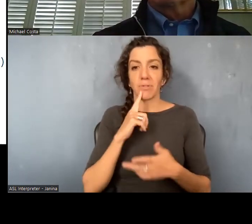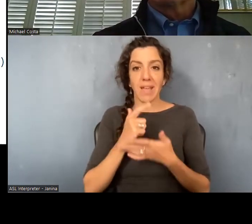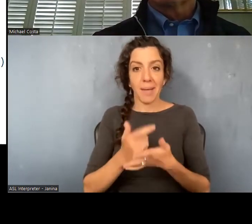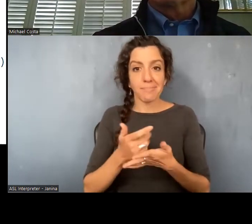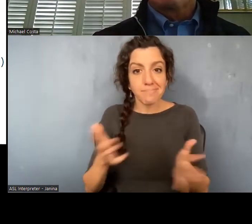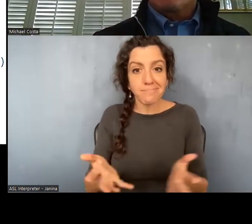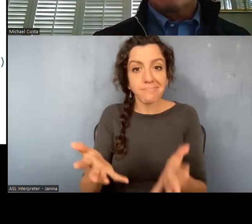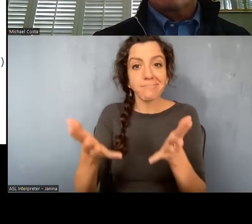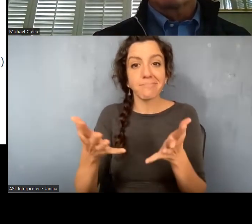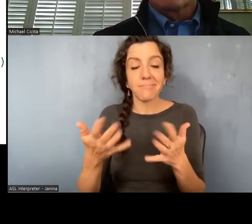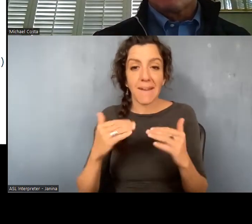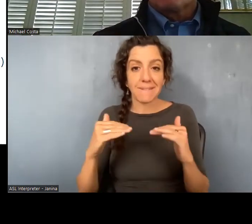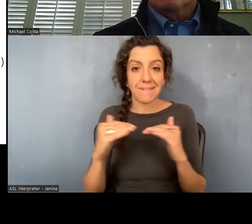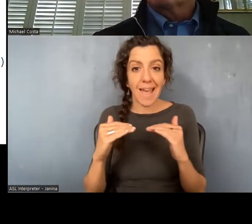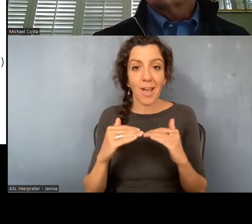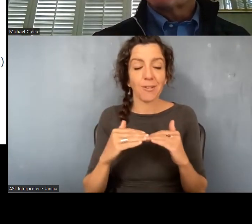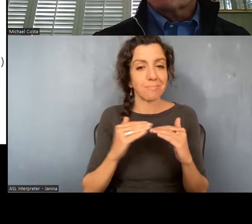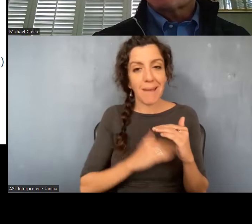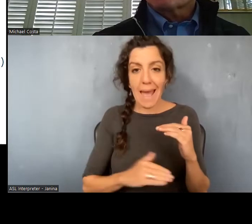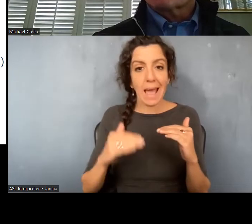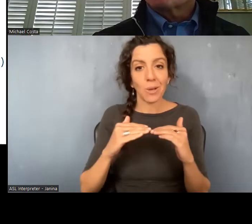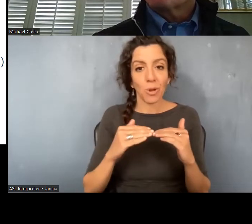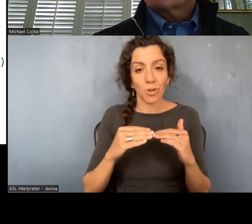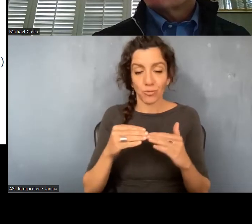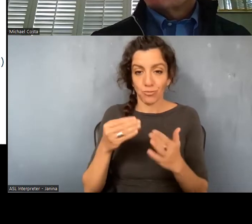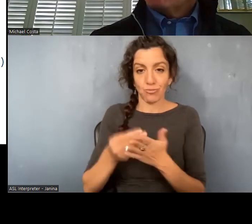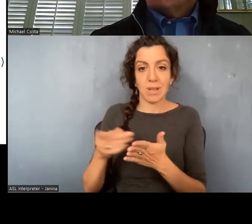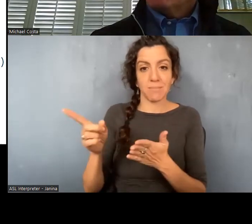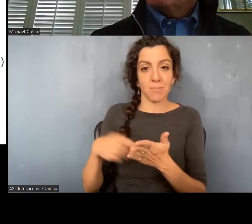foster a fair and equitable reimbursement system.